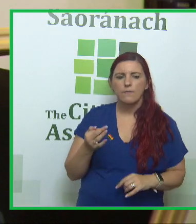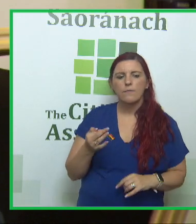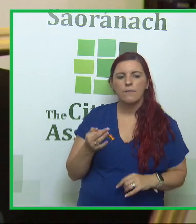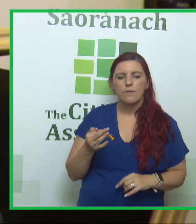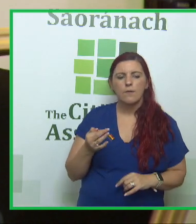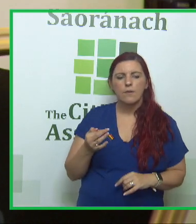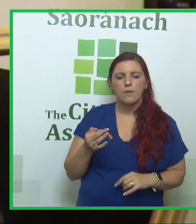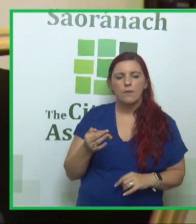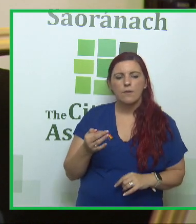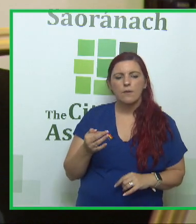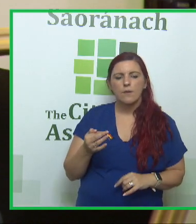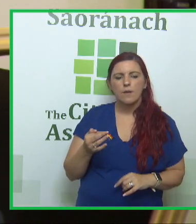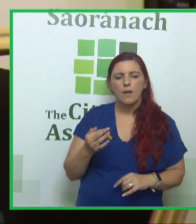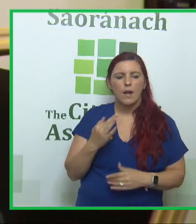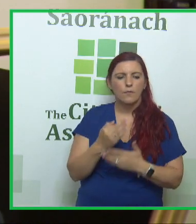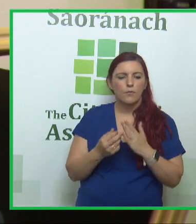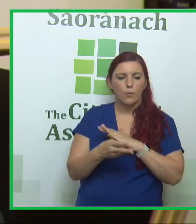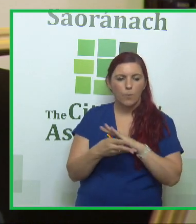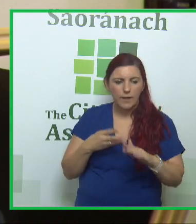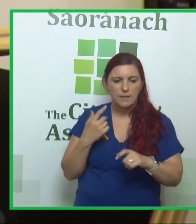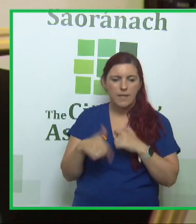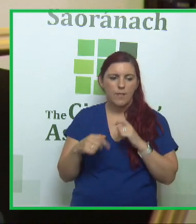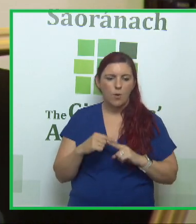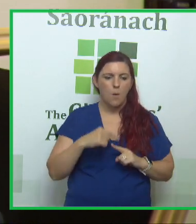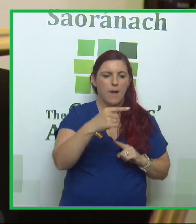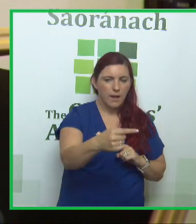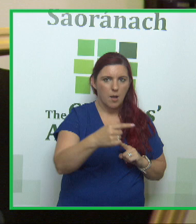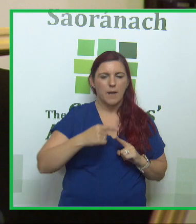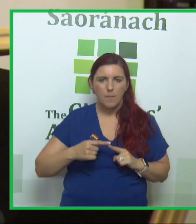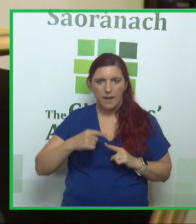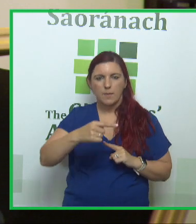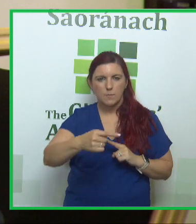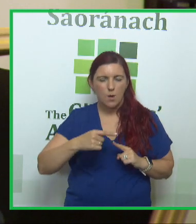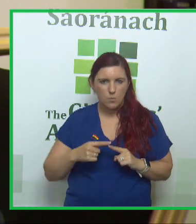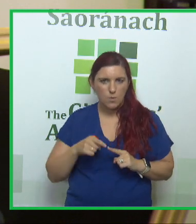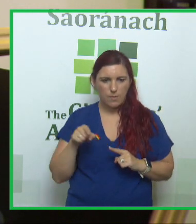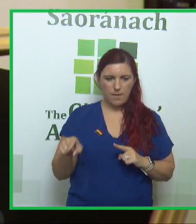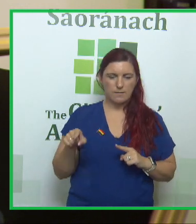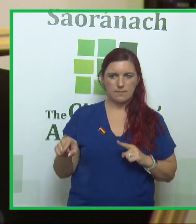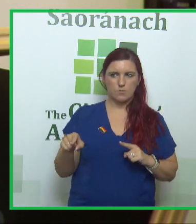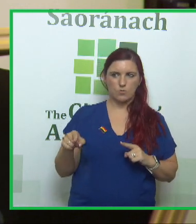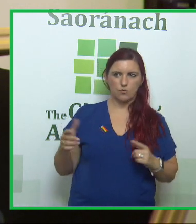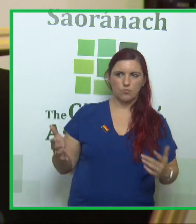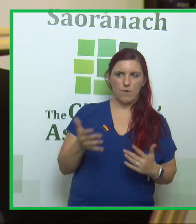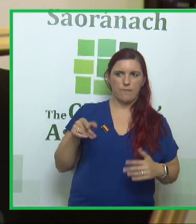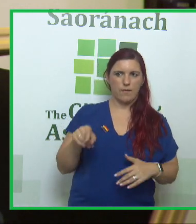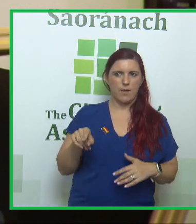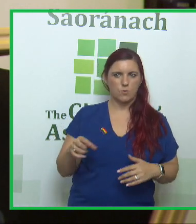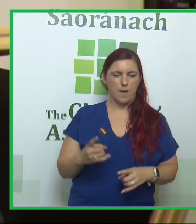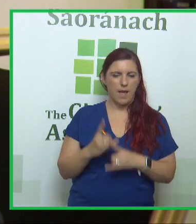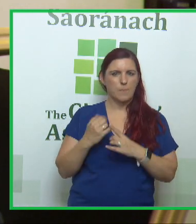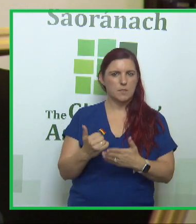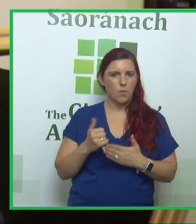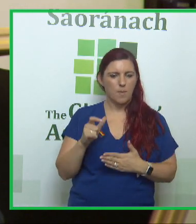space comes up in a few weeks' time, they drive them back up and they get them in, they drive back down. That drive is, you know, obviously two staff in a car,